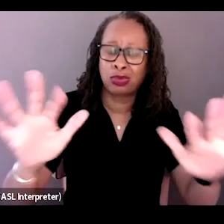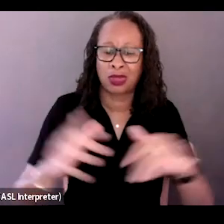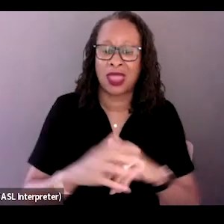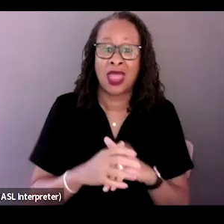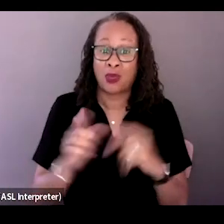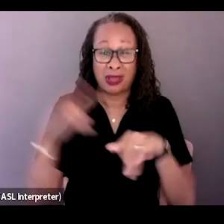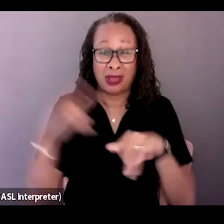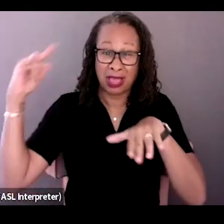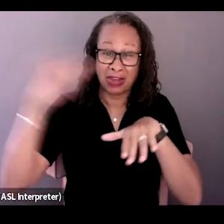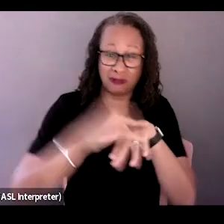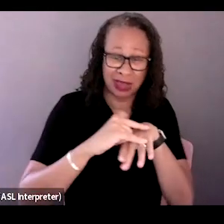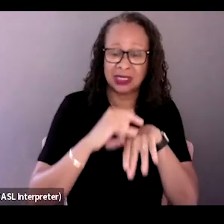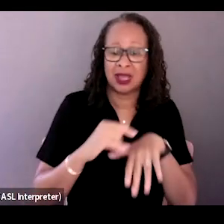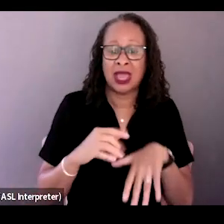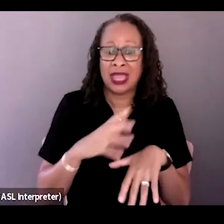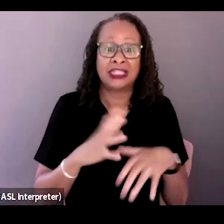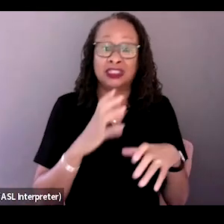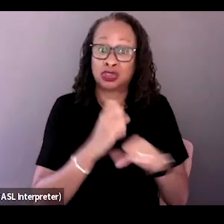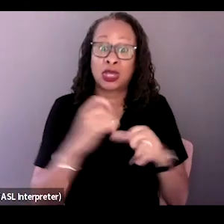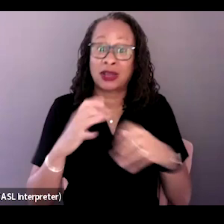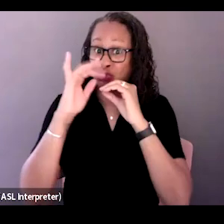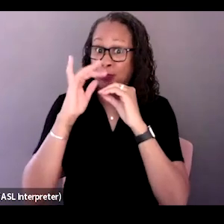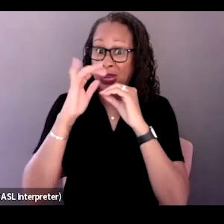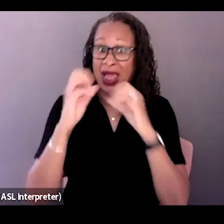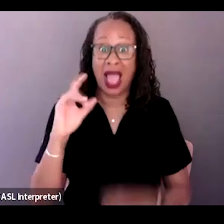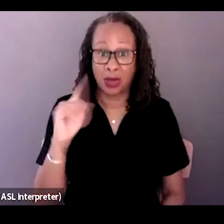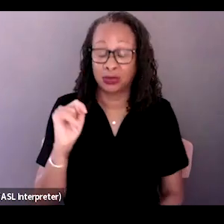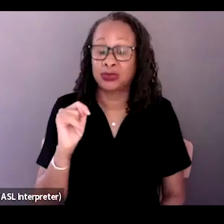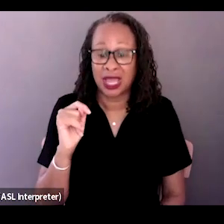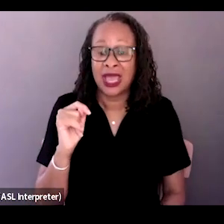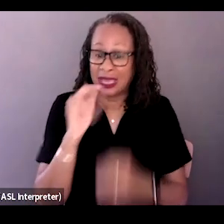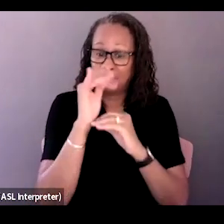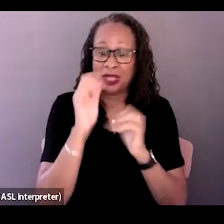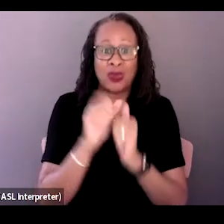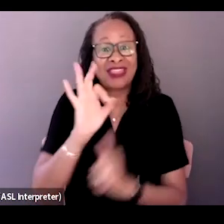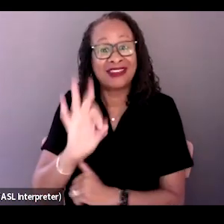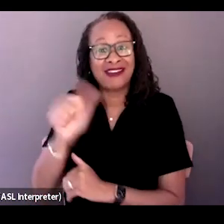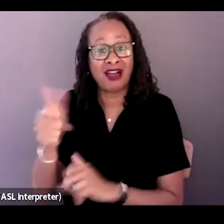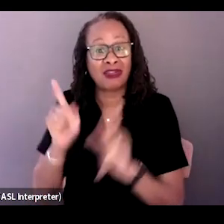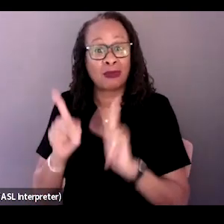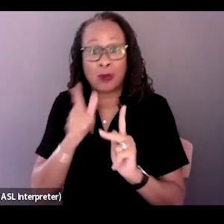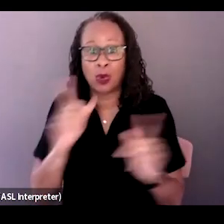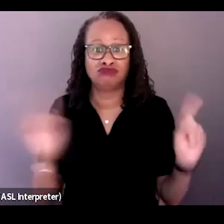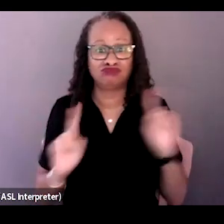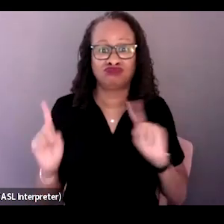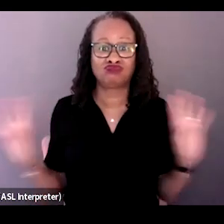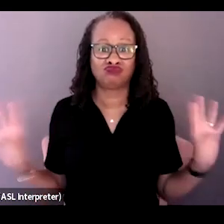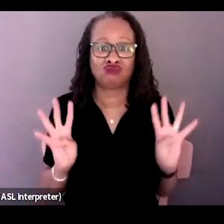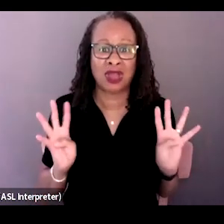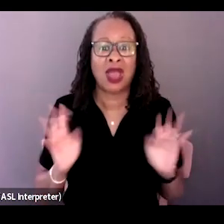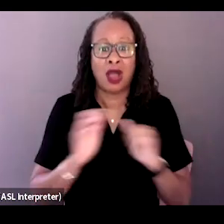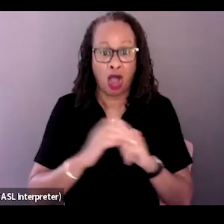plane. So he took his trumpet out, and he was playing with 9 other trumpetists and trombonists on the